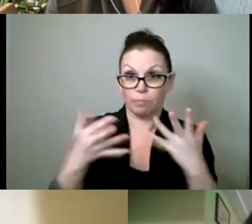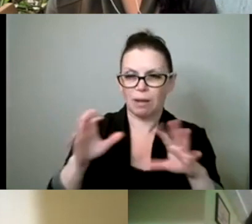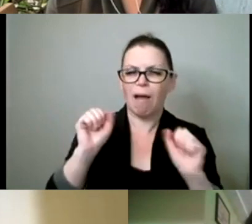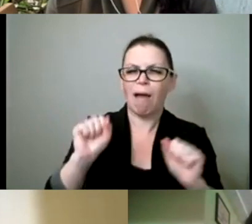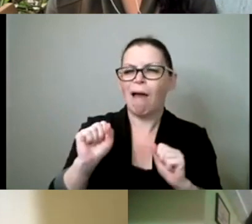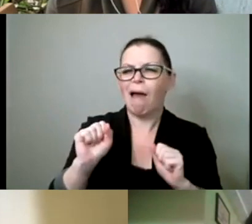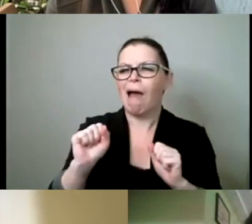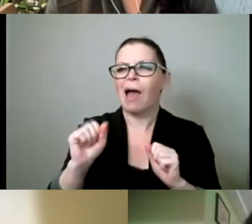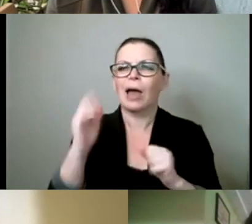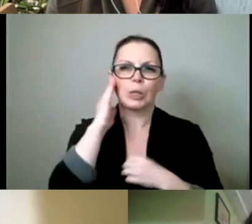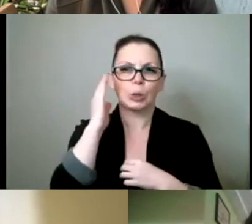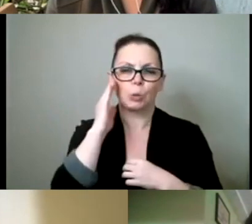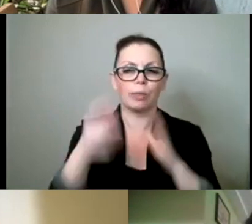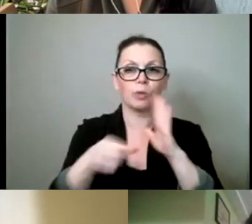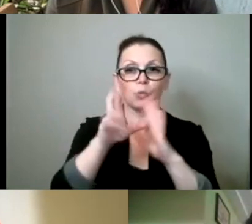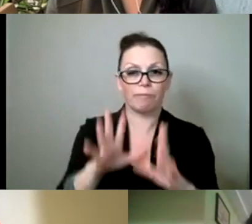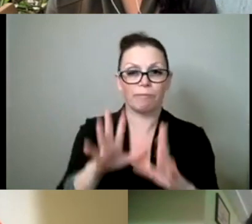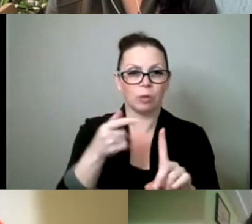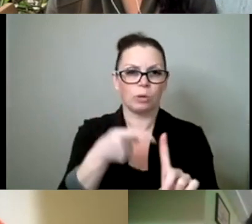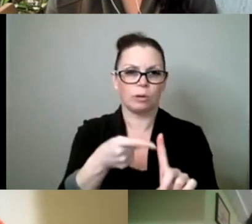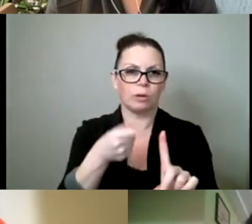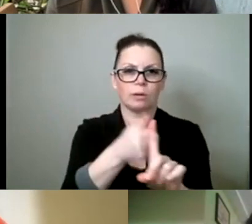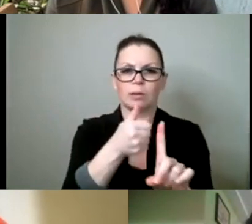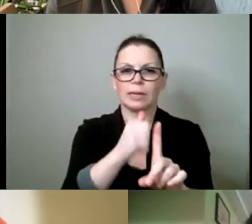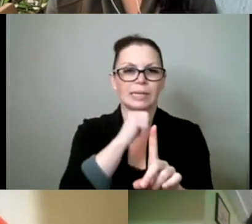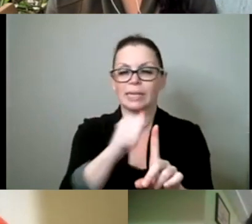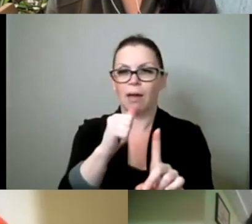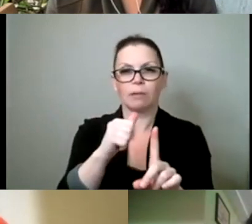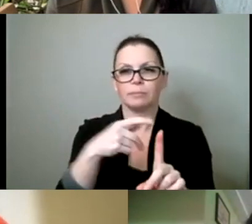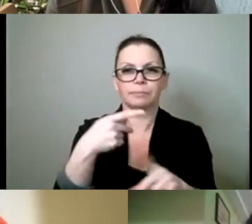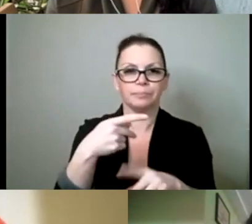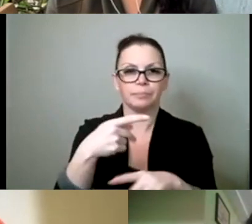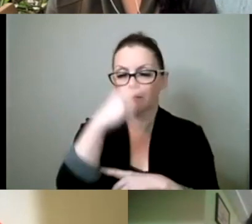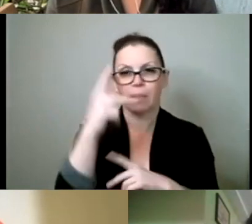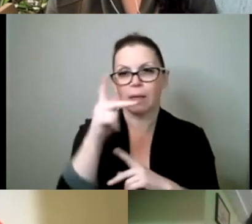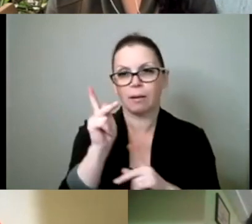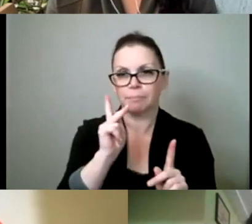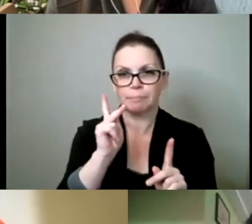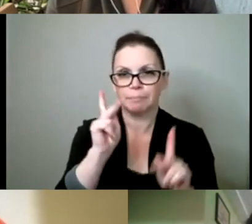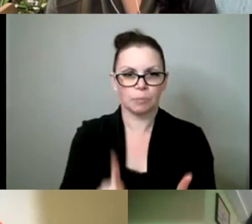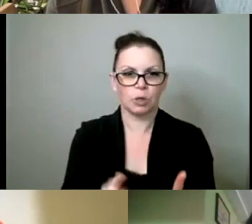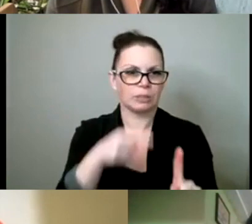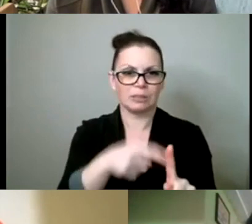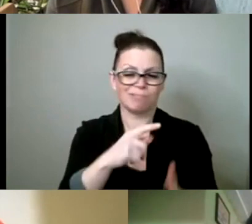that the reviewer was not a person of color, was not a Black person, because